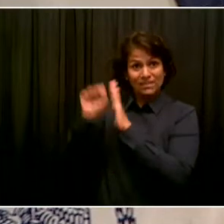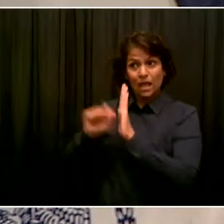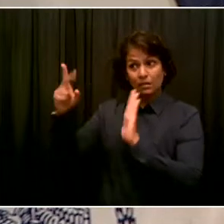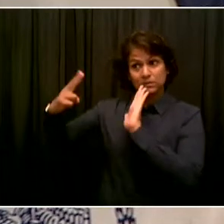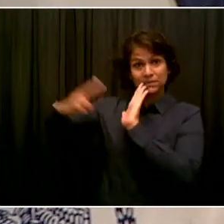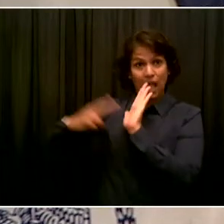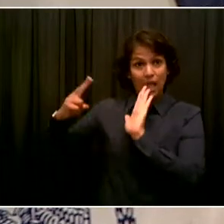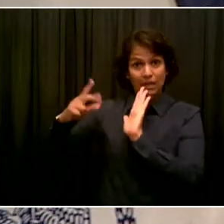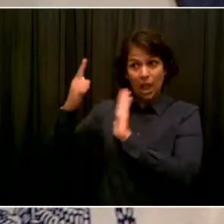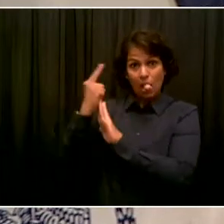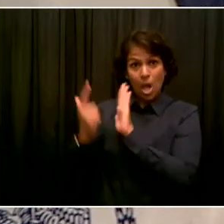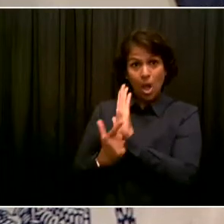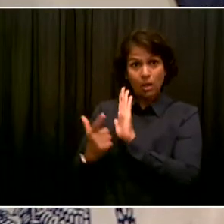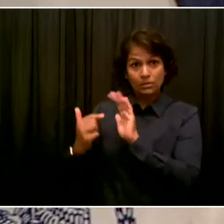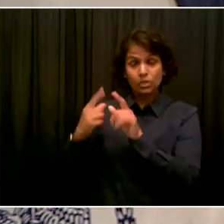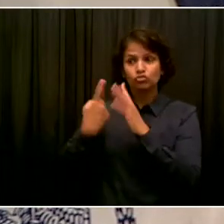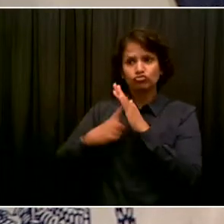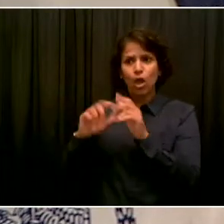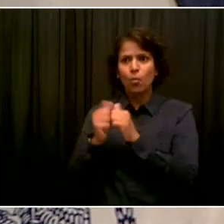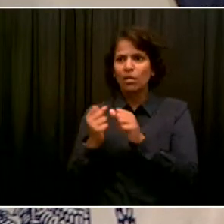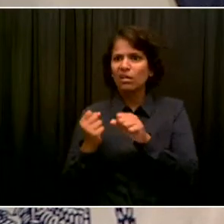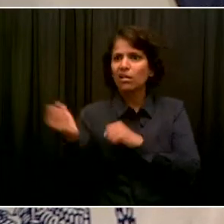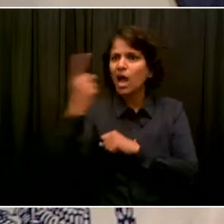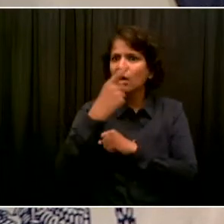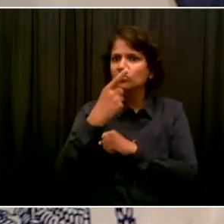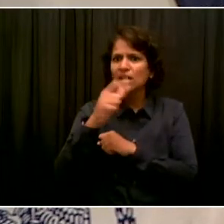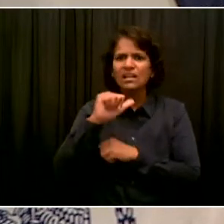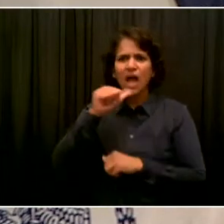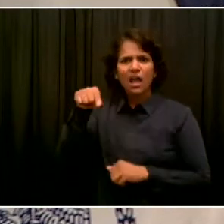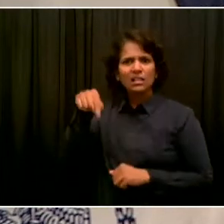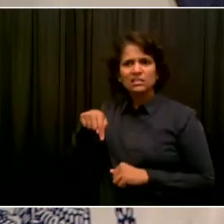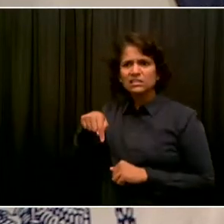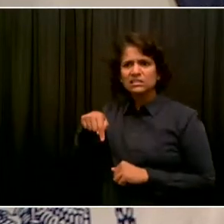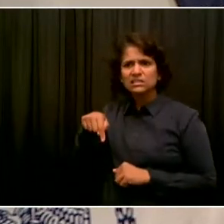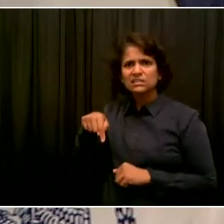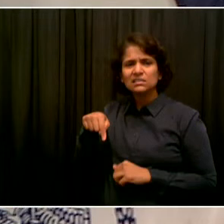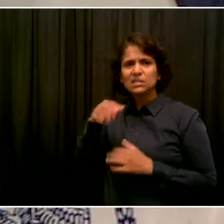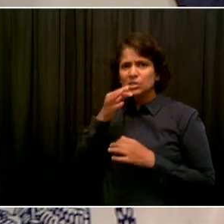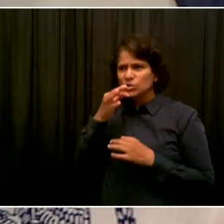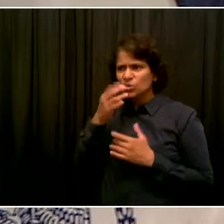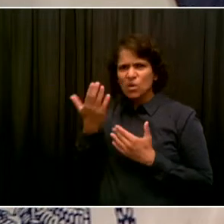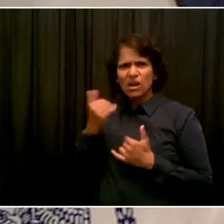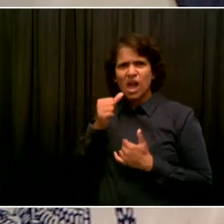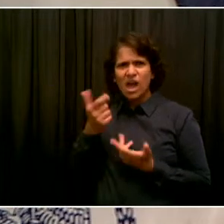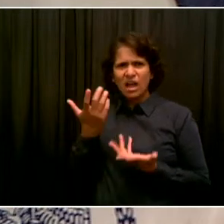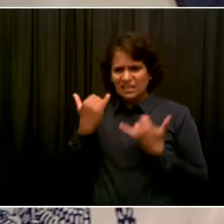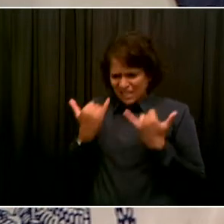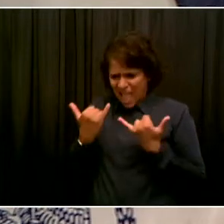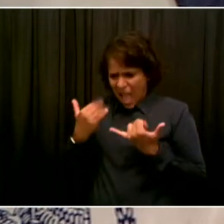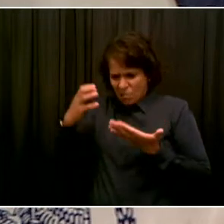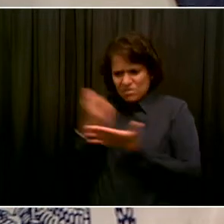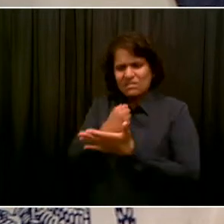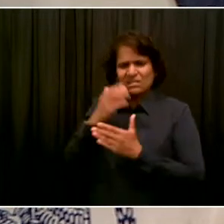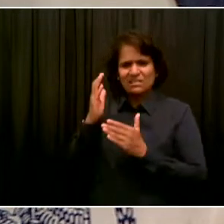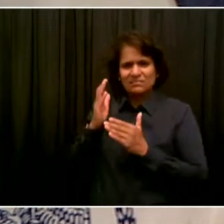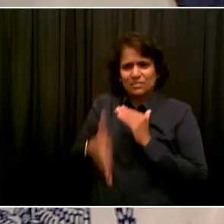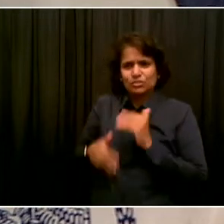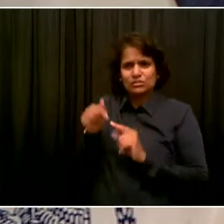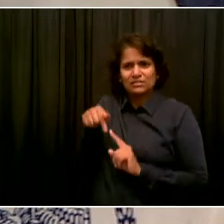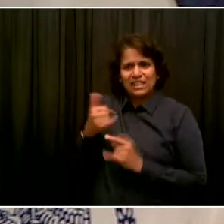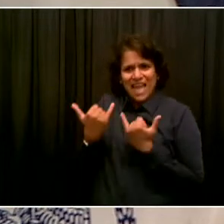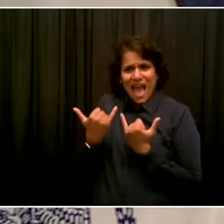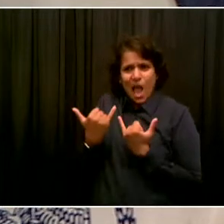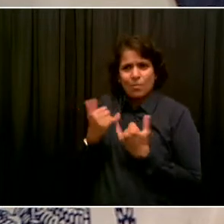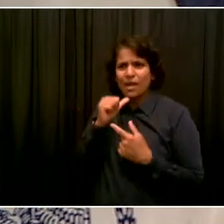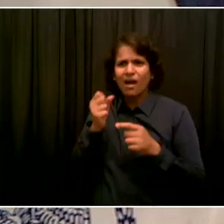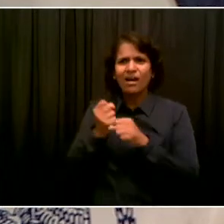believe it's such an integral part of addressing the crisis in the short term? Very important question, Chris. Thank you for asking. In fact, I